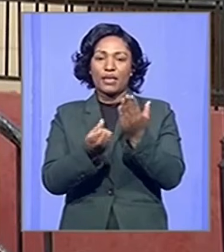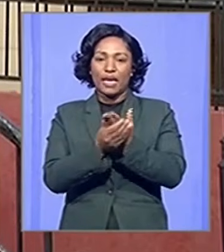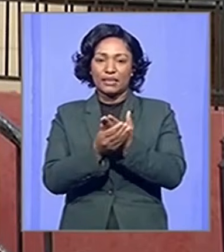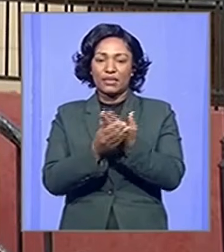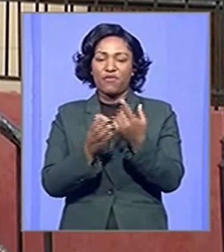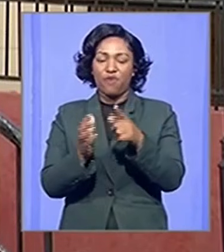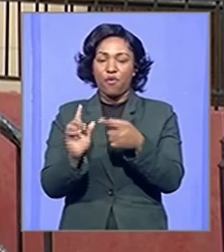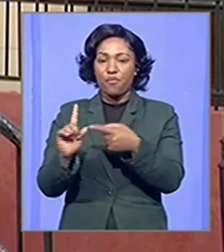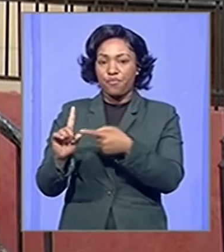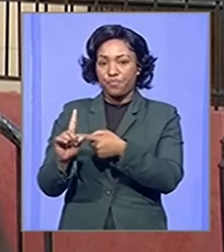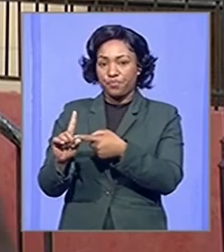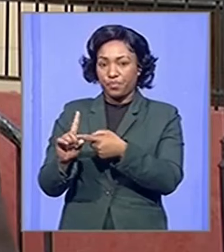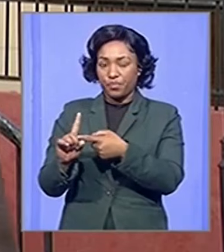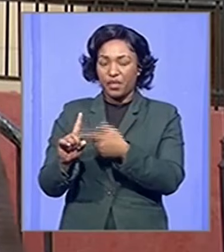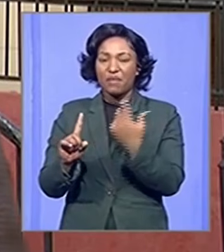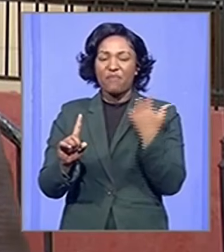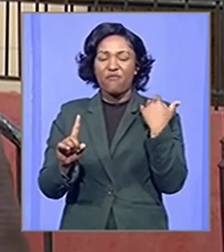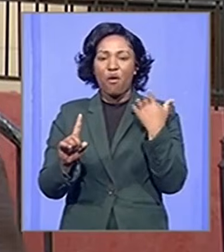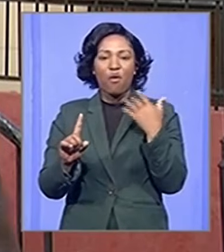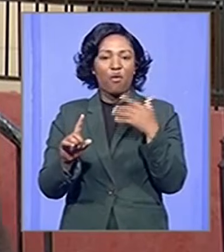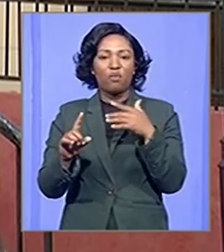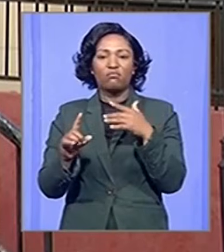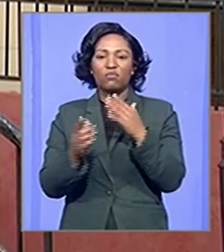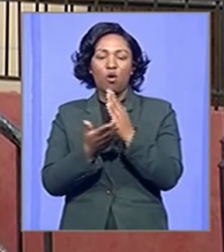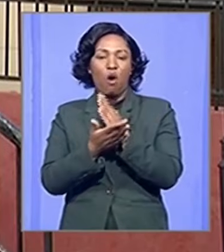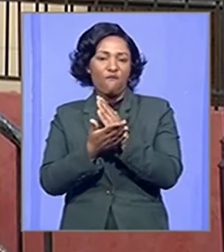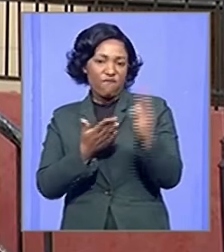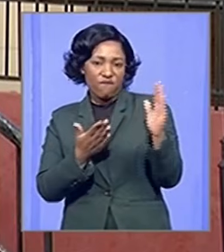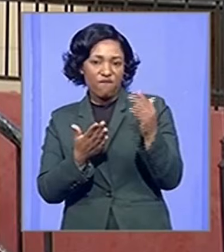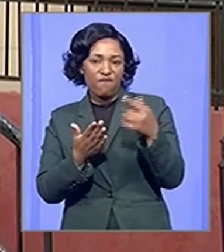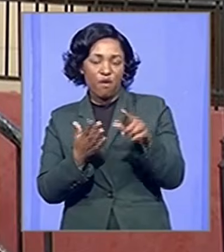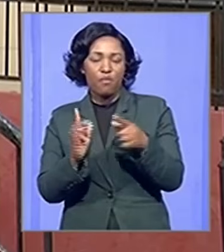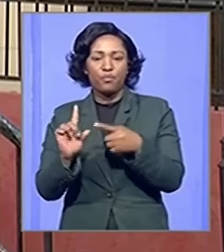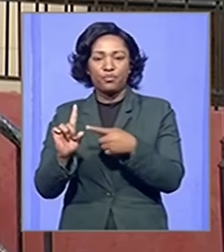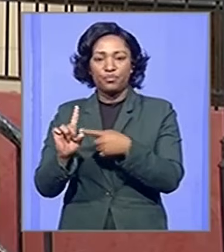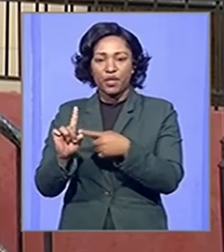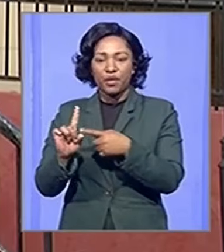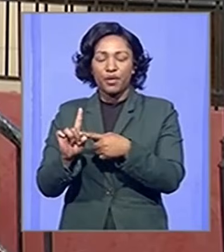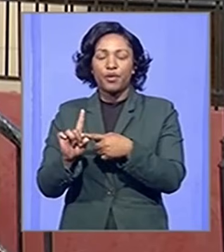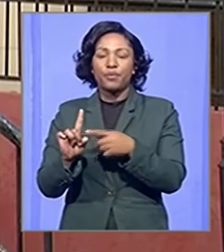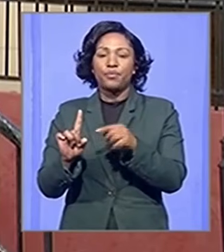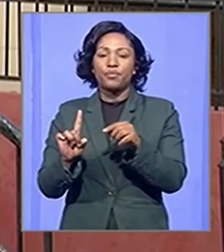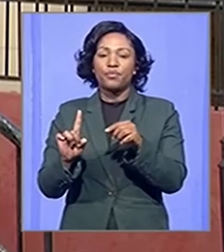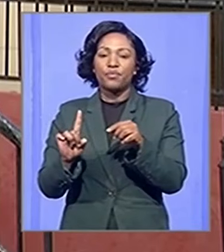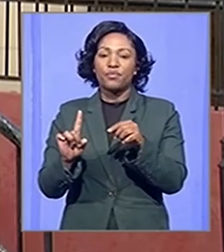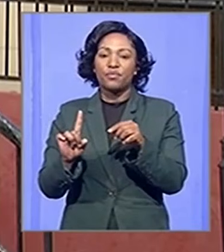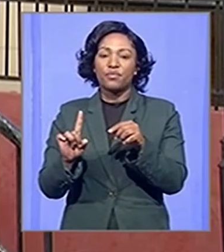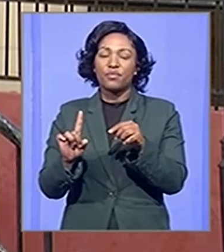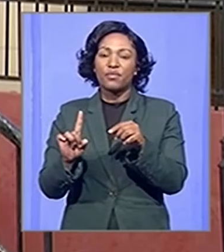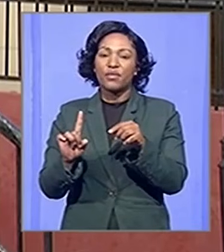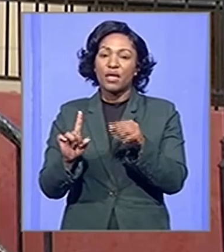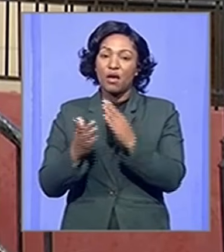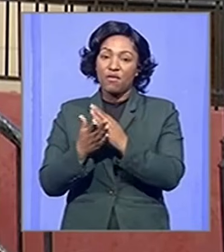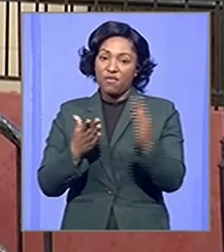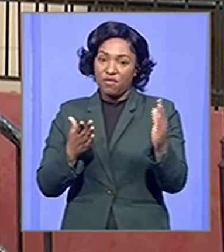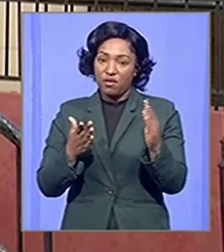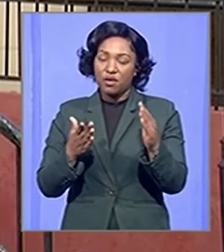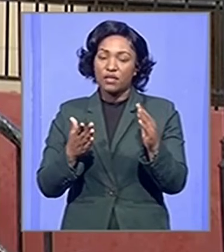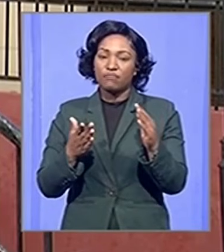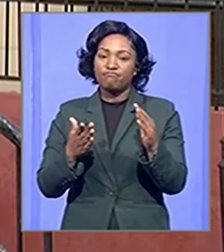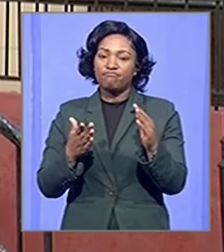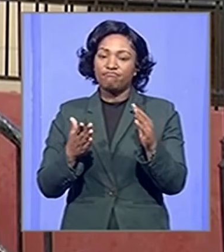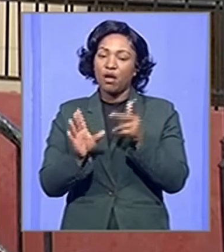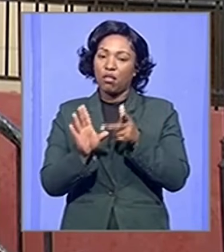court e ne fana ka moelelo wa hore nyewe ye e hutswi